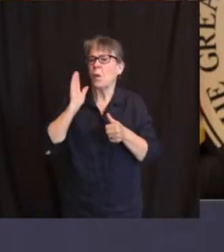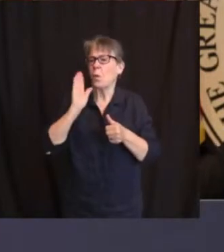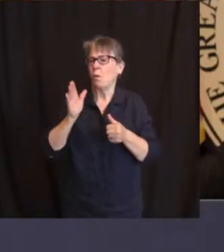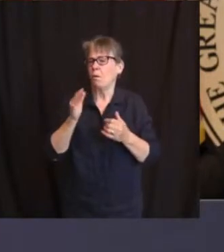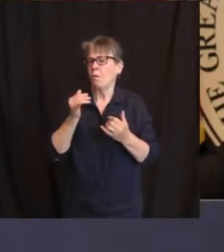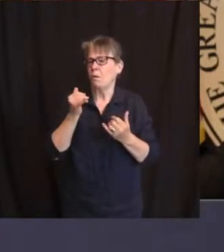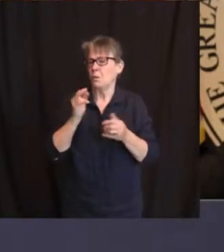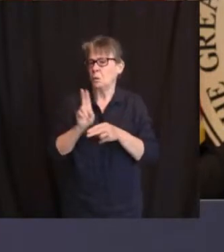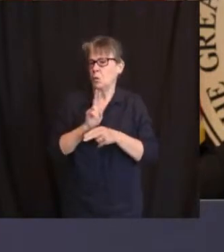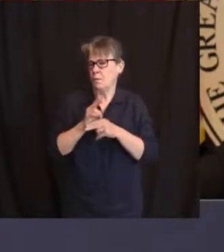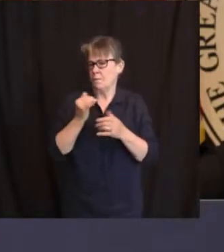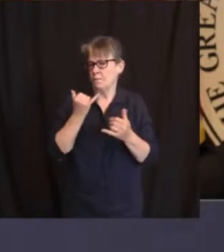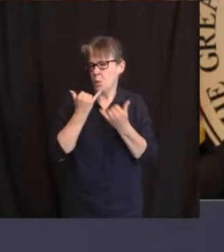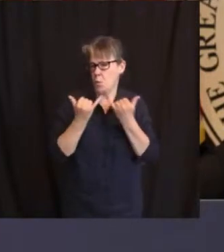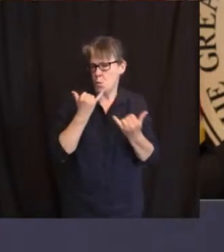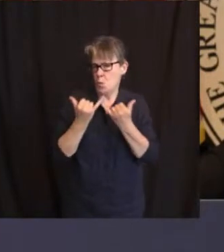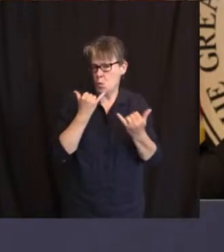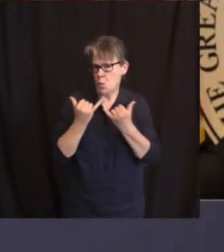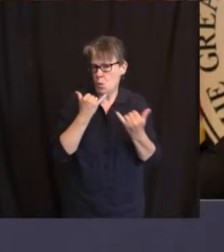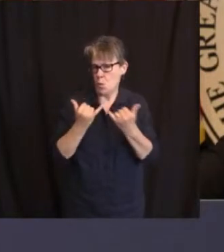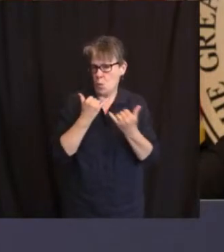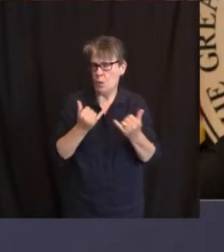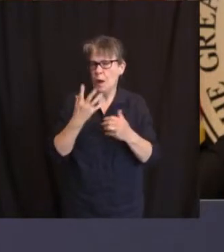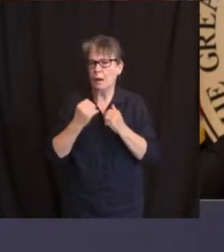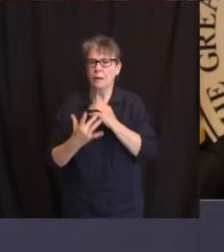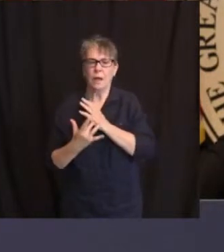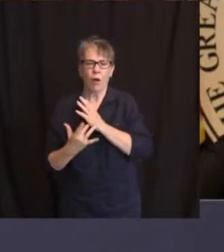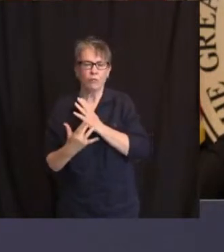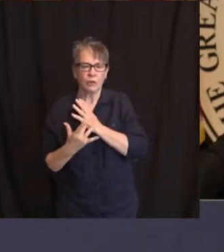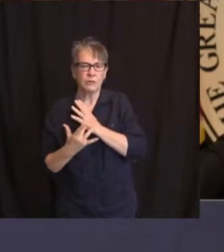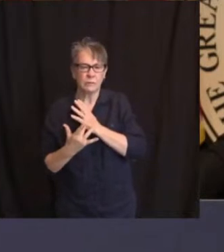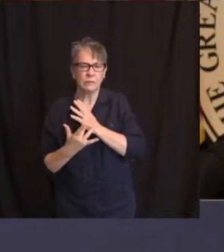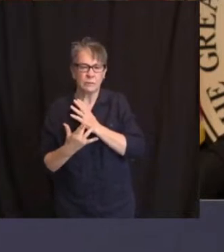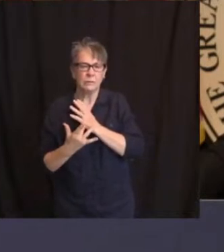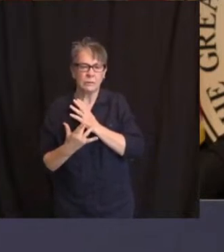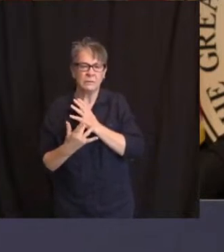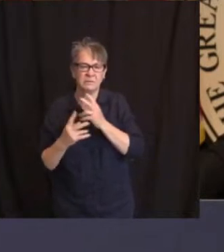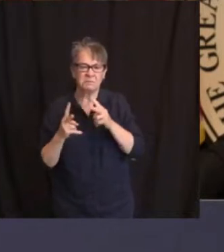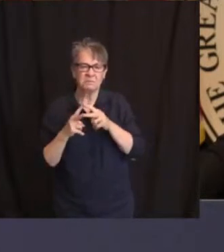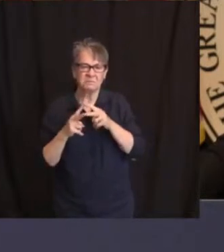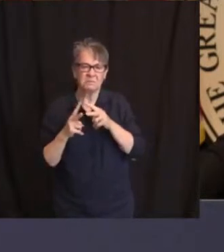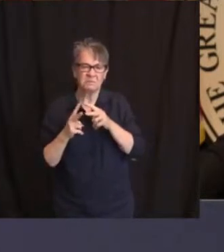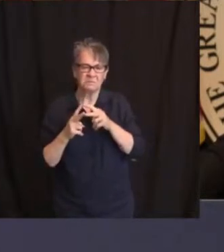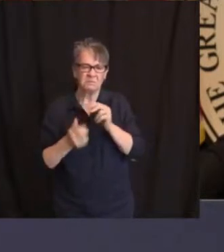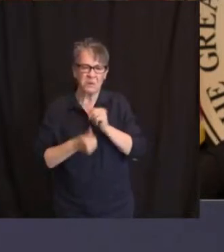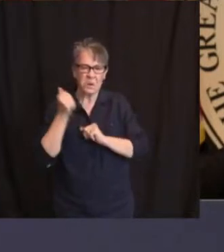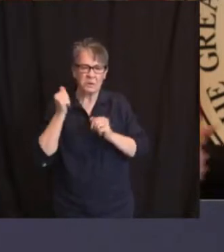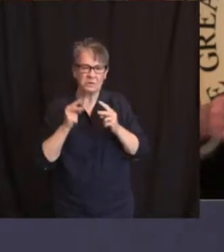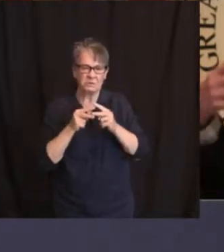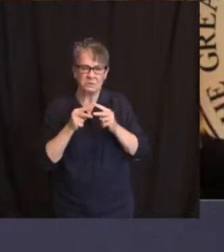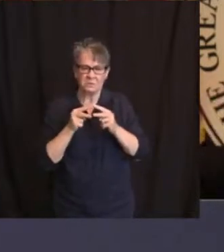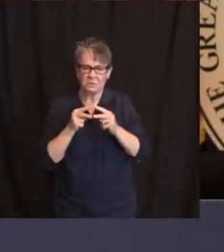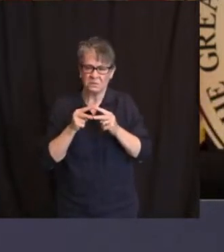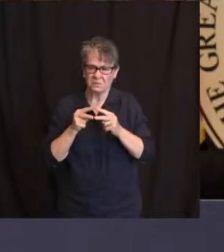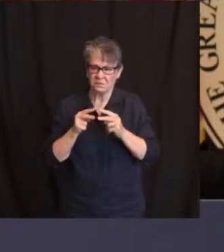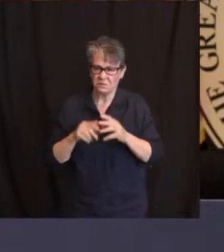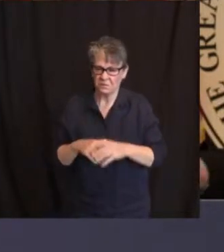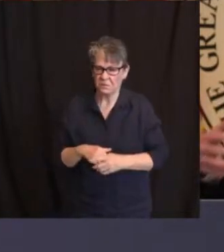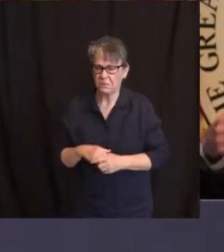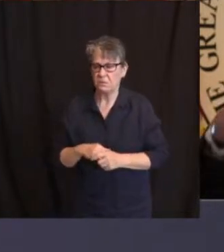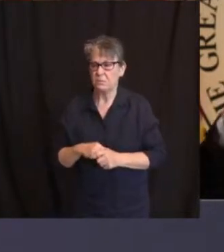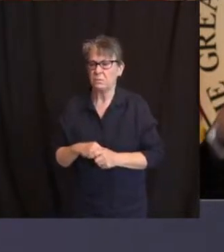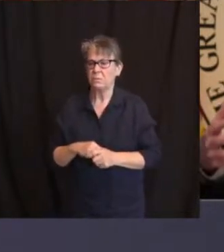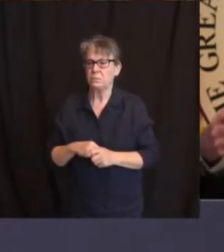made a big point yesterday, and I give Judy enormous credit here. The folks who are on the other end of the phone are going to be folks who are